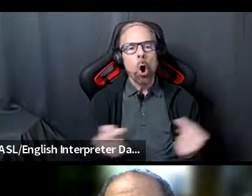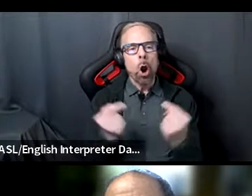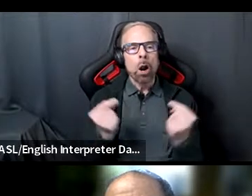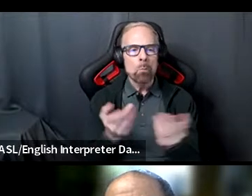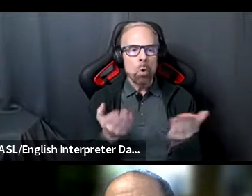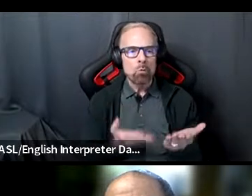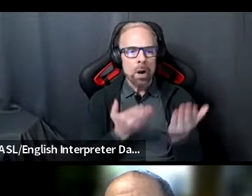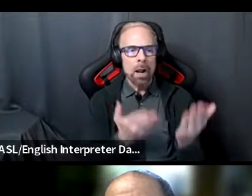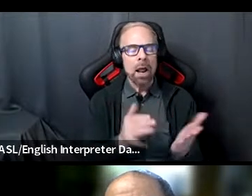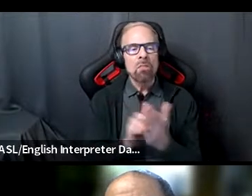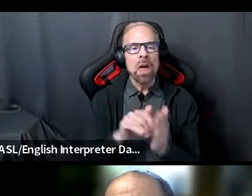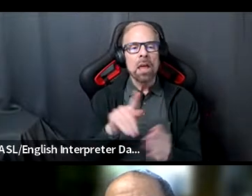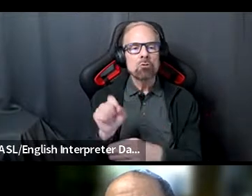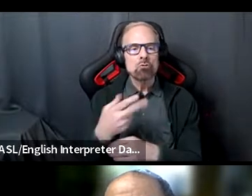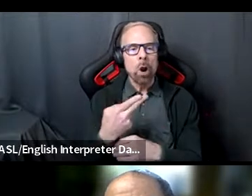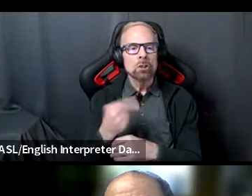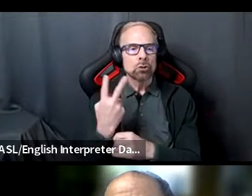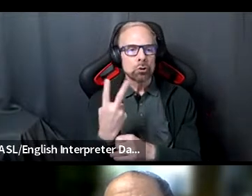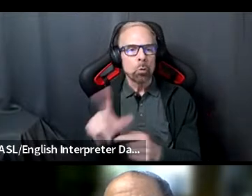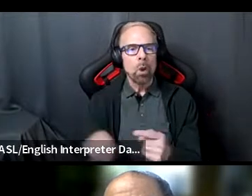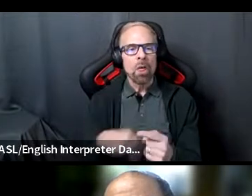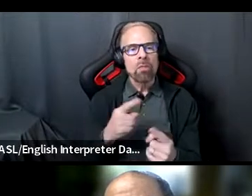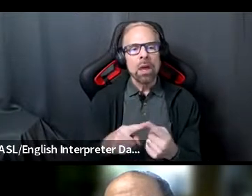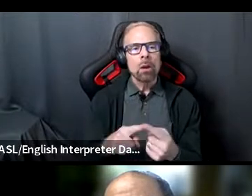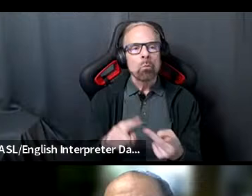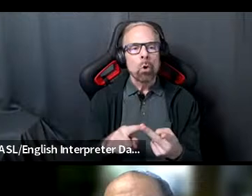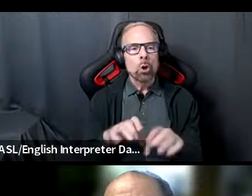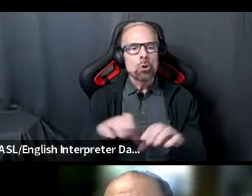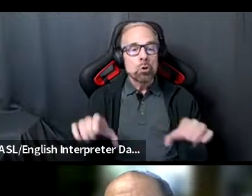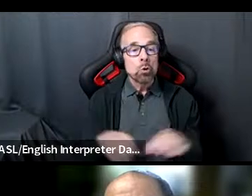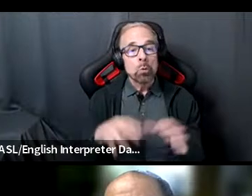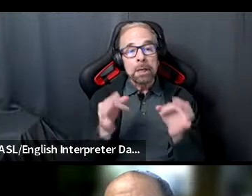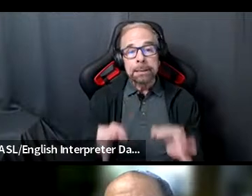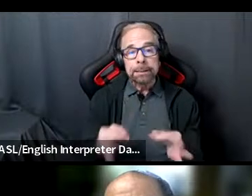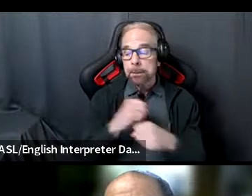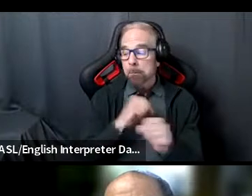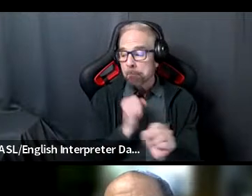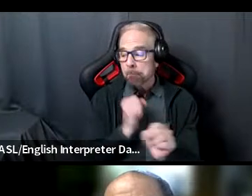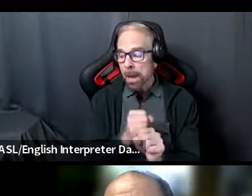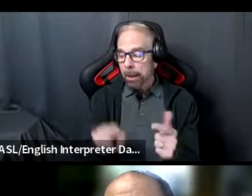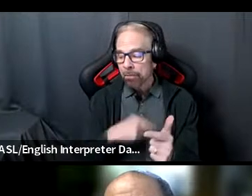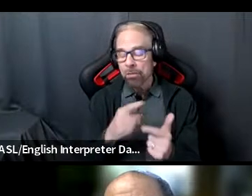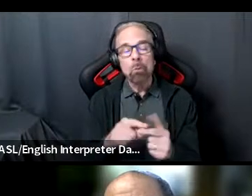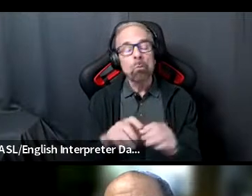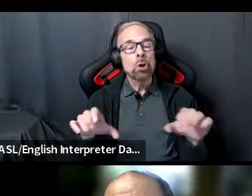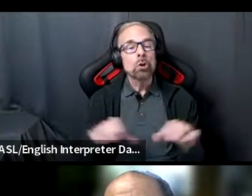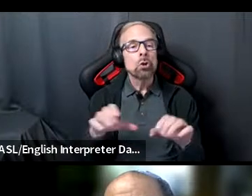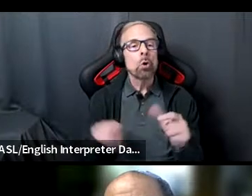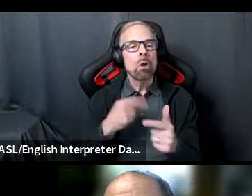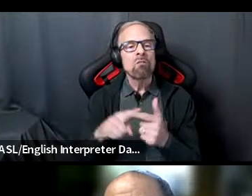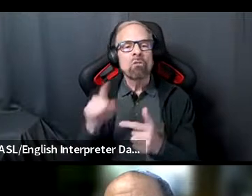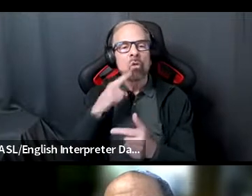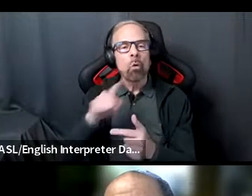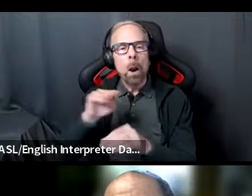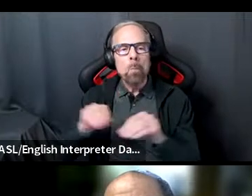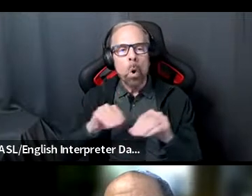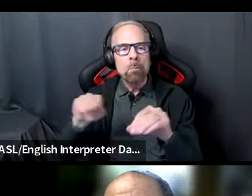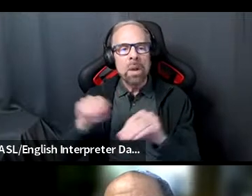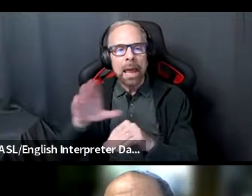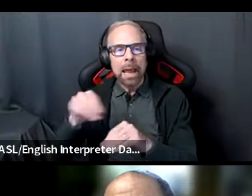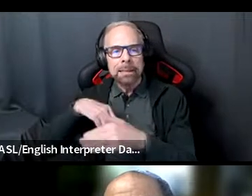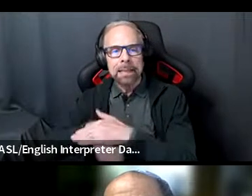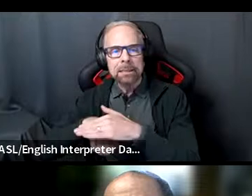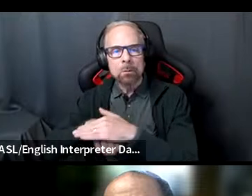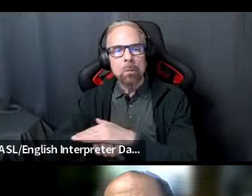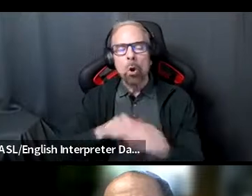are in tranche 2, and then we'll do our decision making, and then we'll do those for mobility and accessibility. And so we're not going